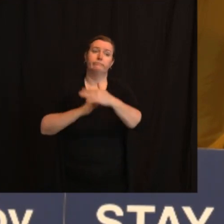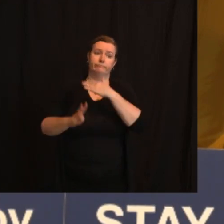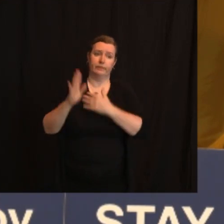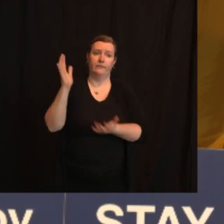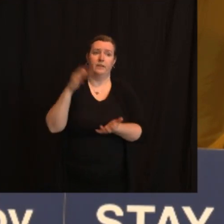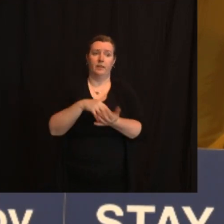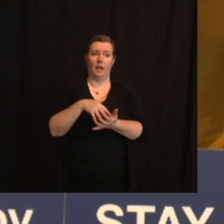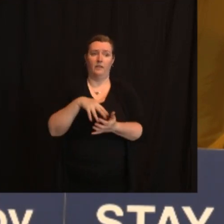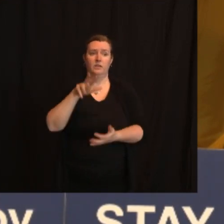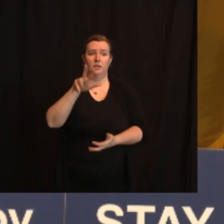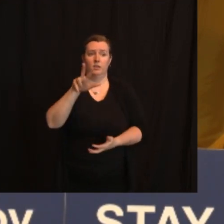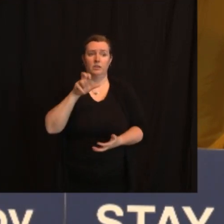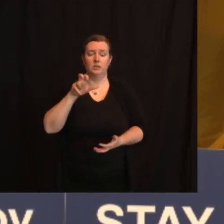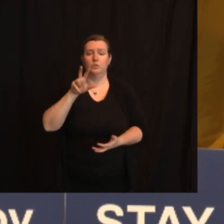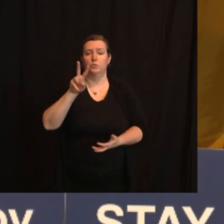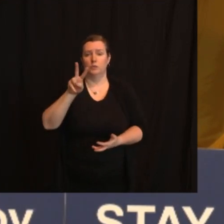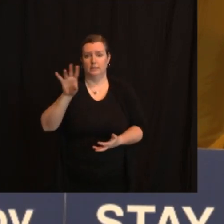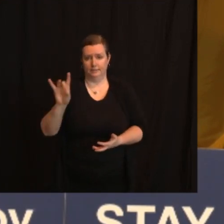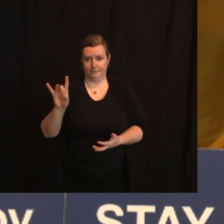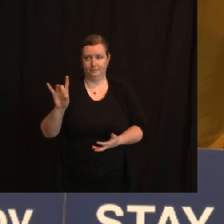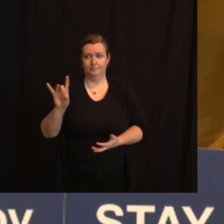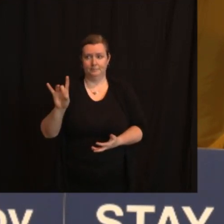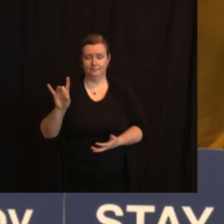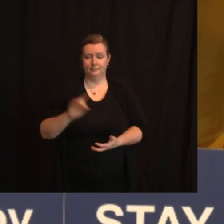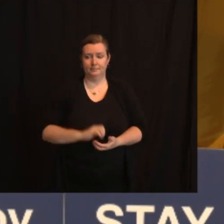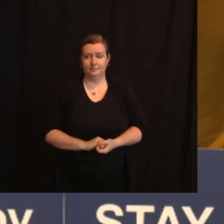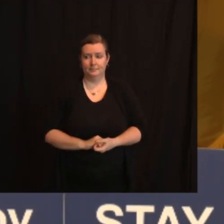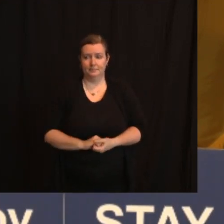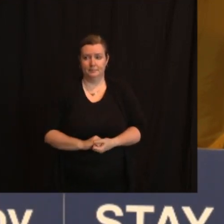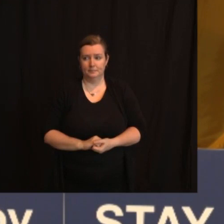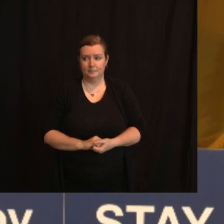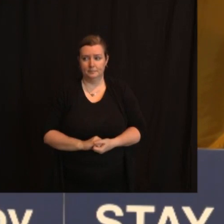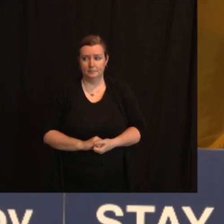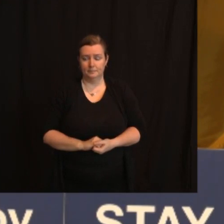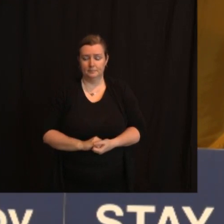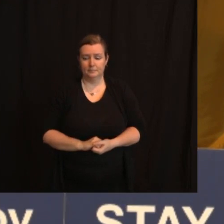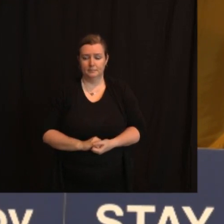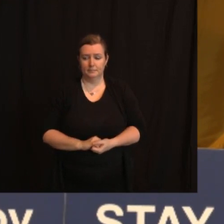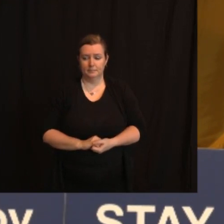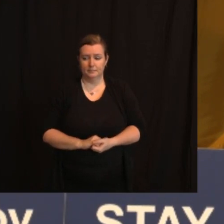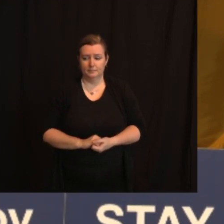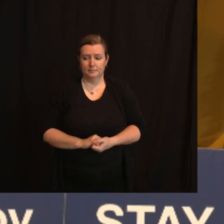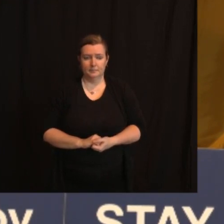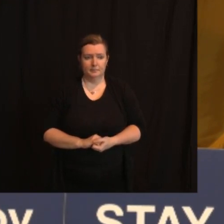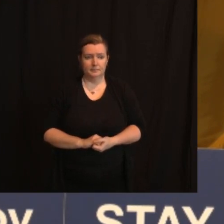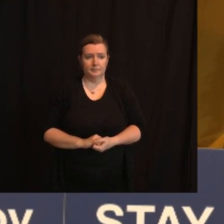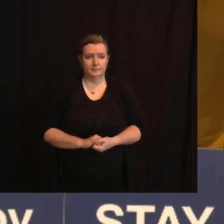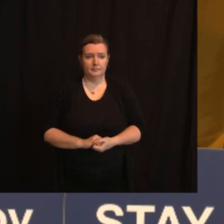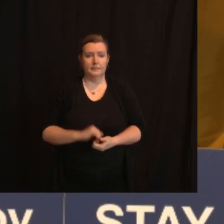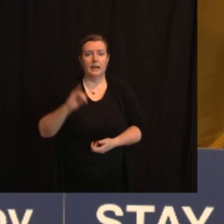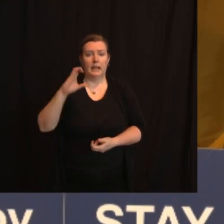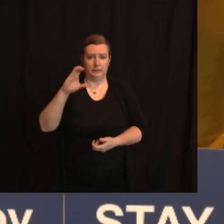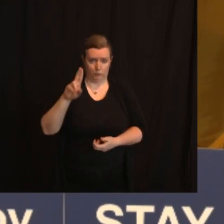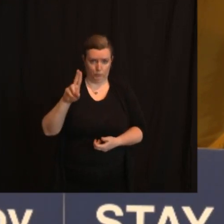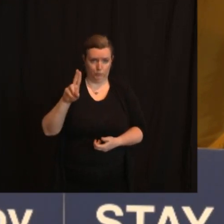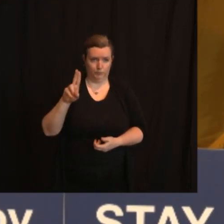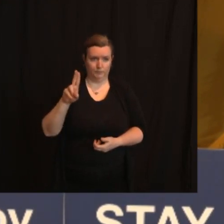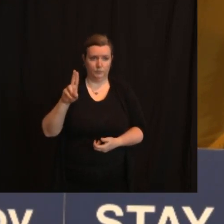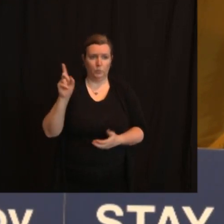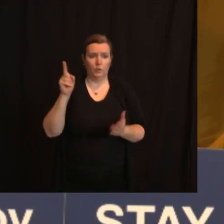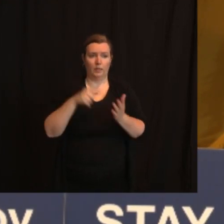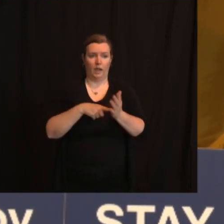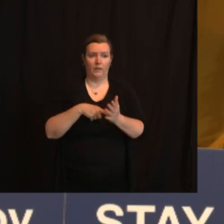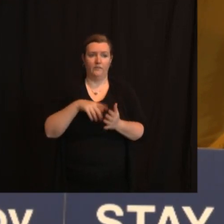5,328 hospitalizations of COVID-19 positive patients, of which 1,534 are in